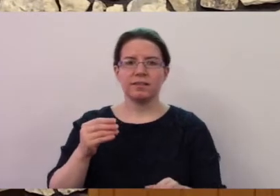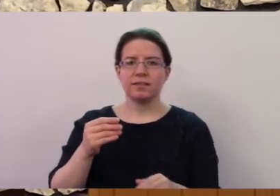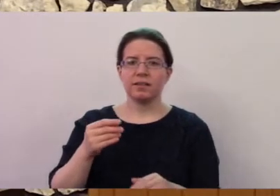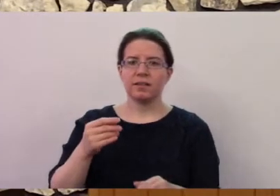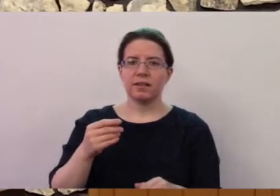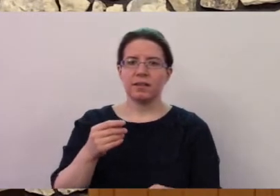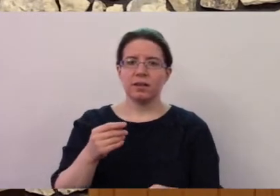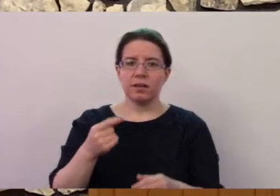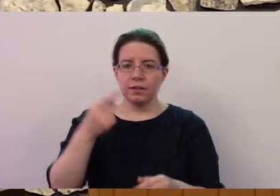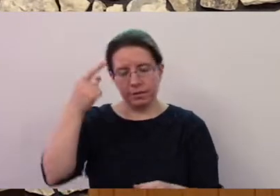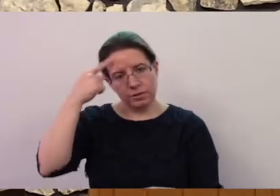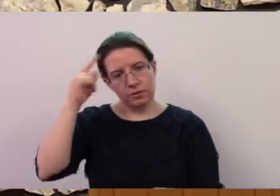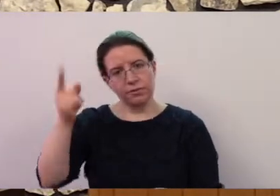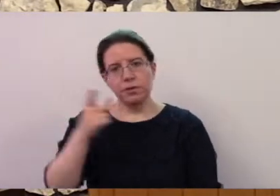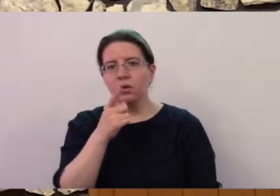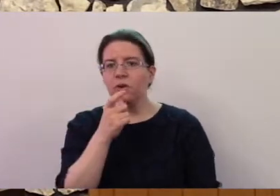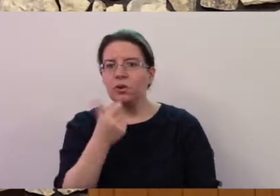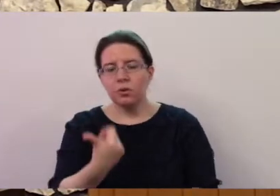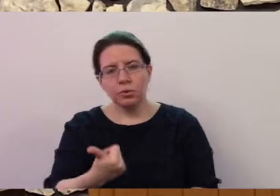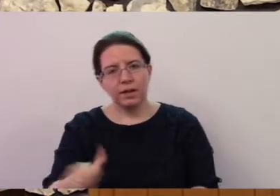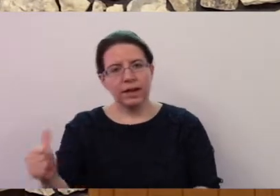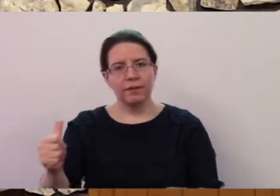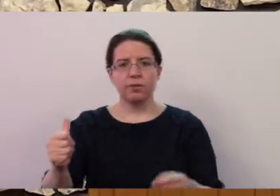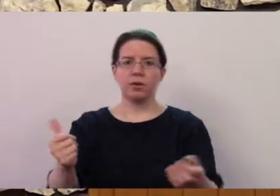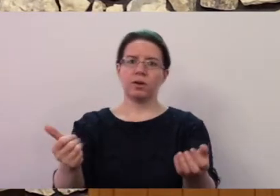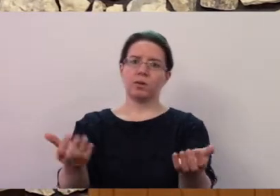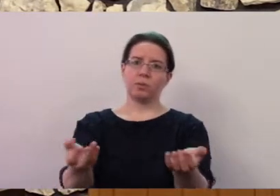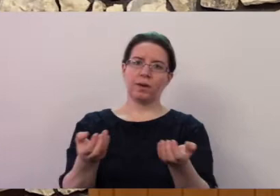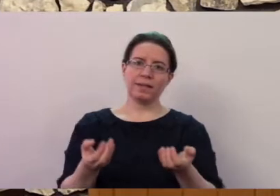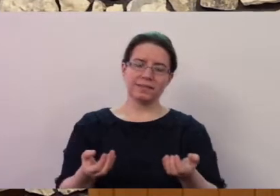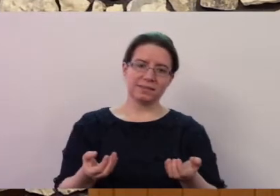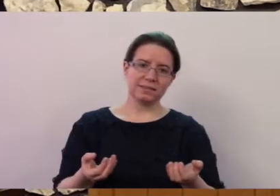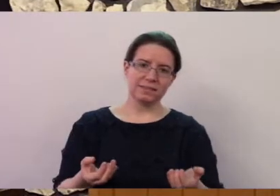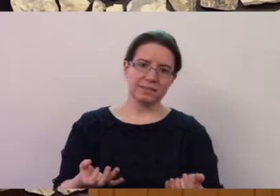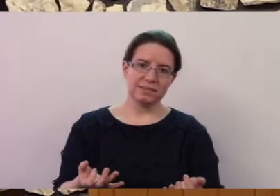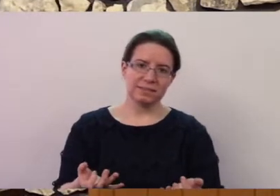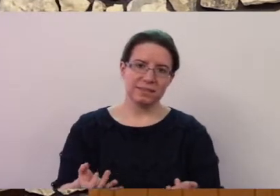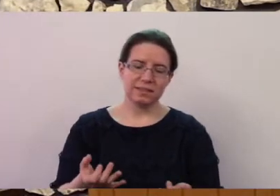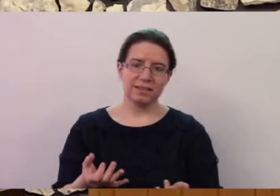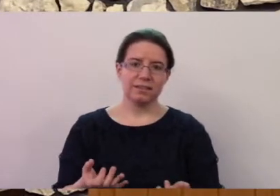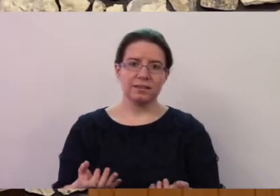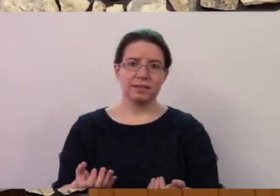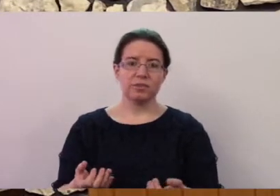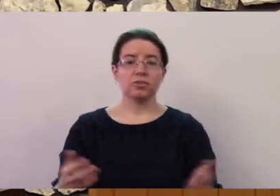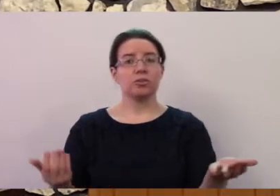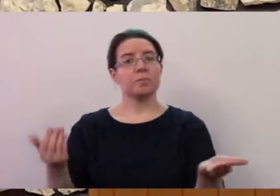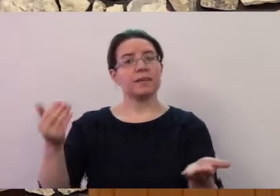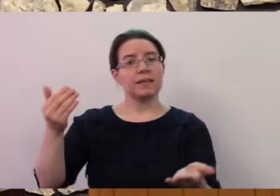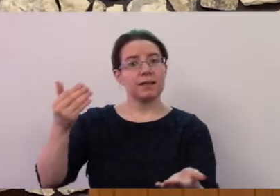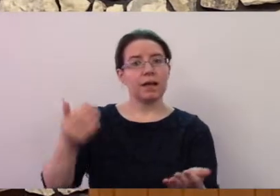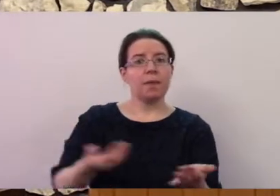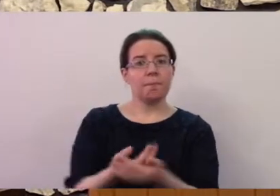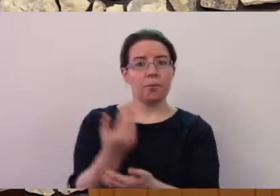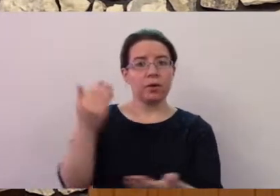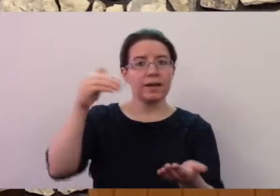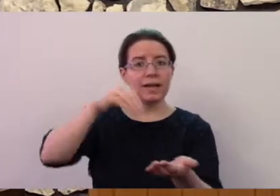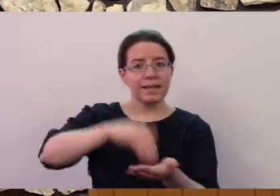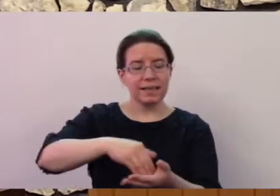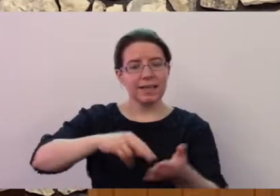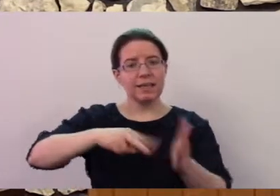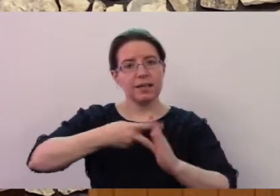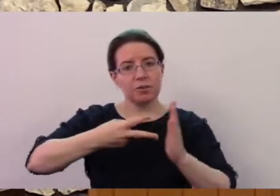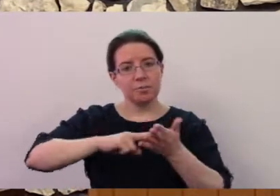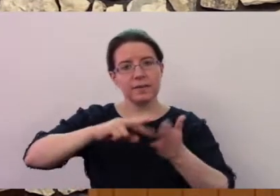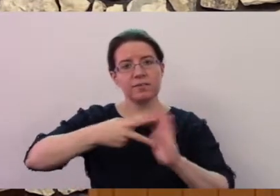for whosoever will. And it means to be born again. When the word again there, it means